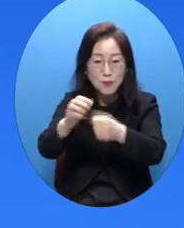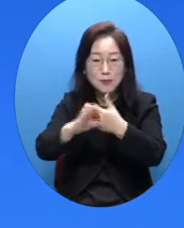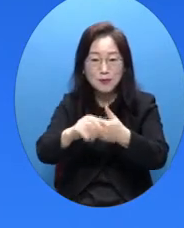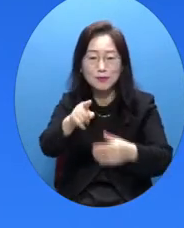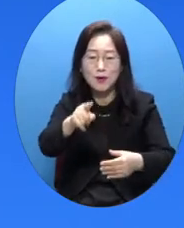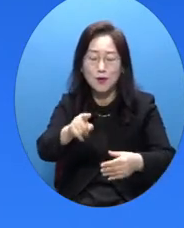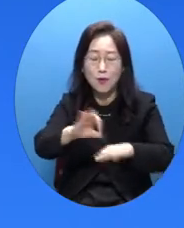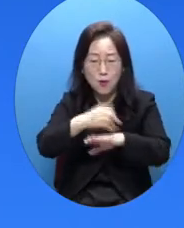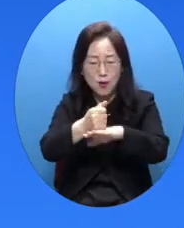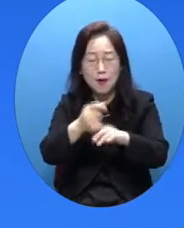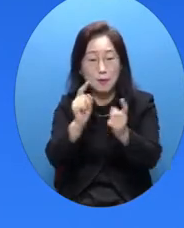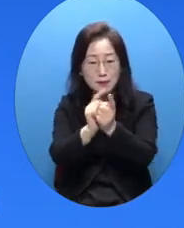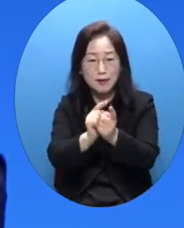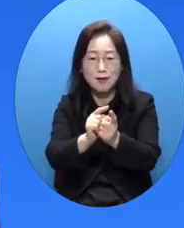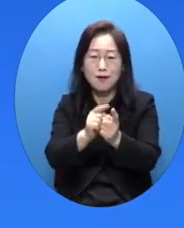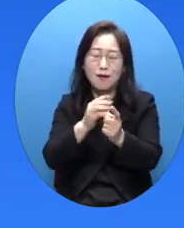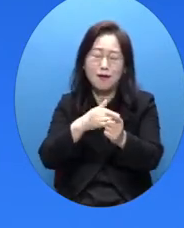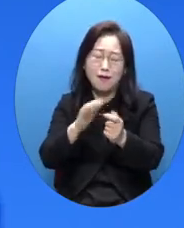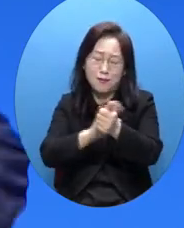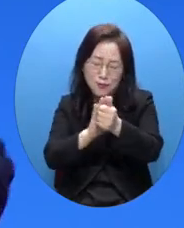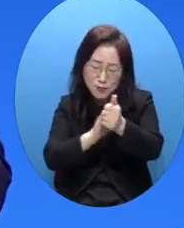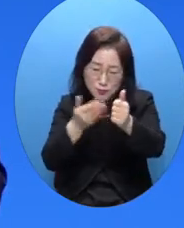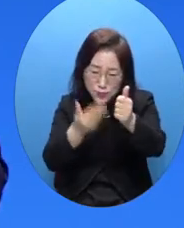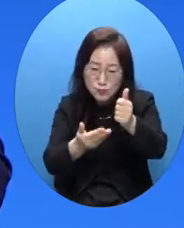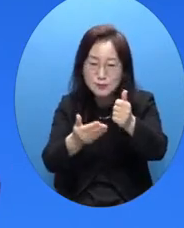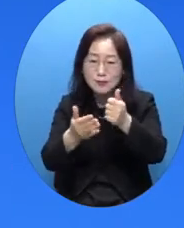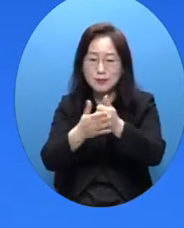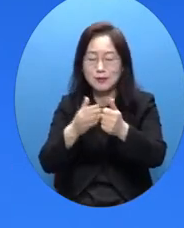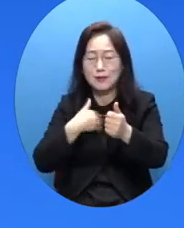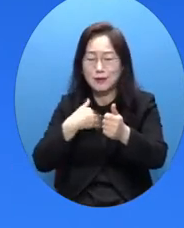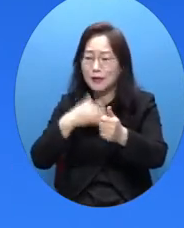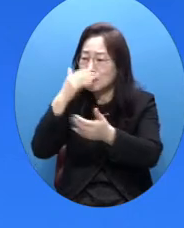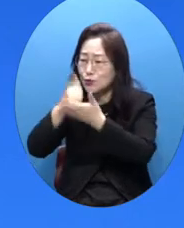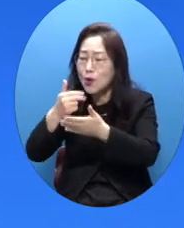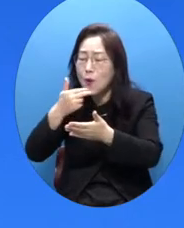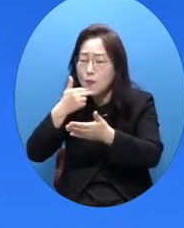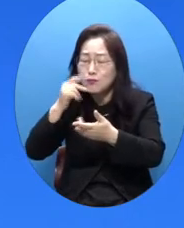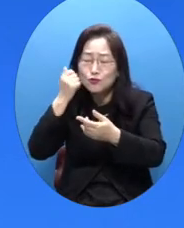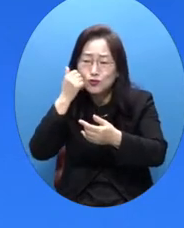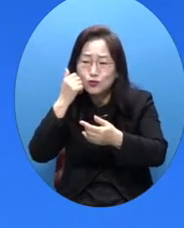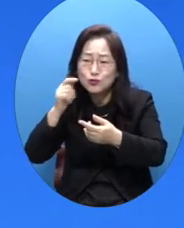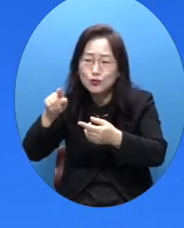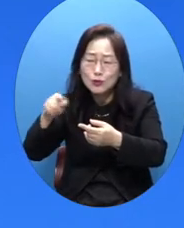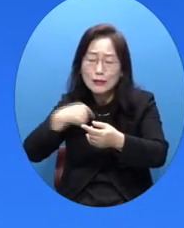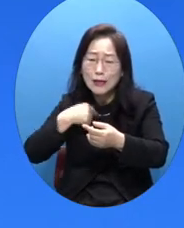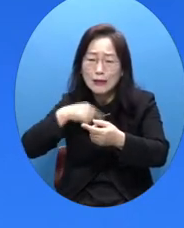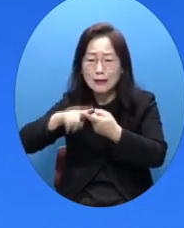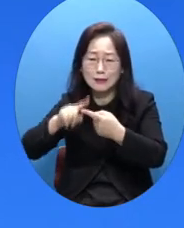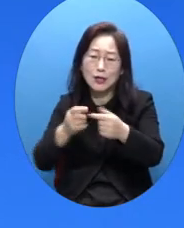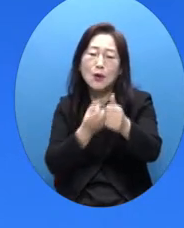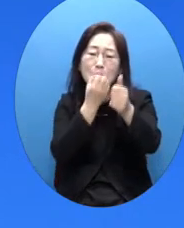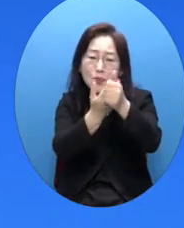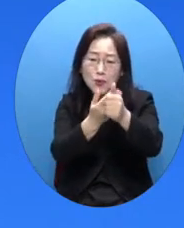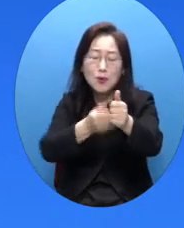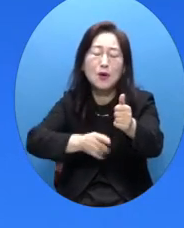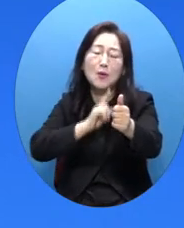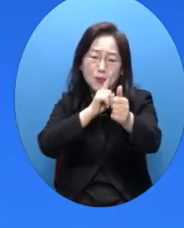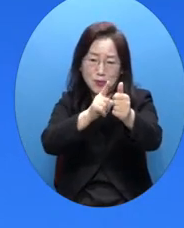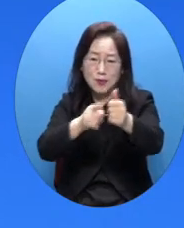and Joseph told a couple that when you are released from the prison please tell